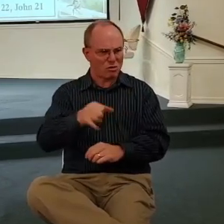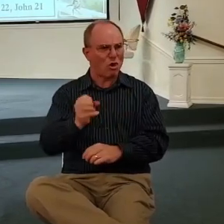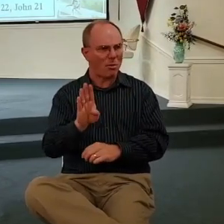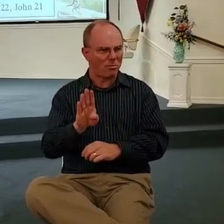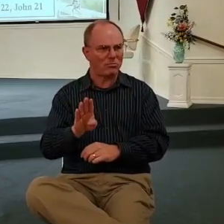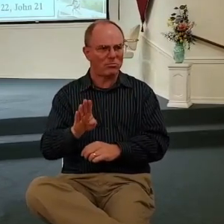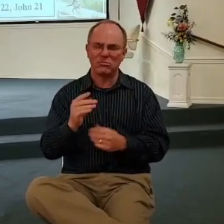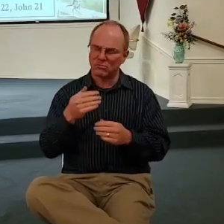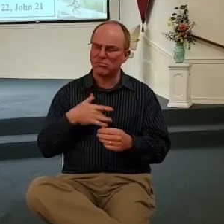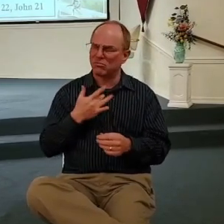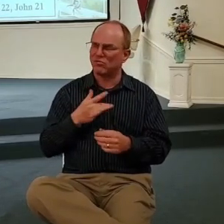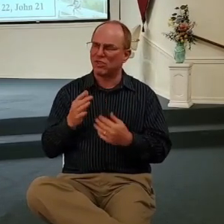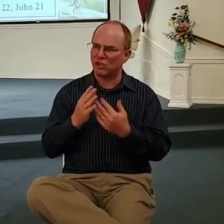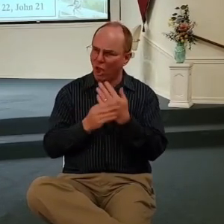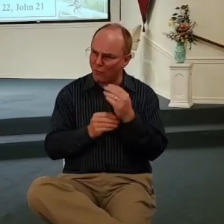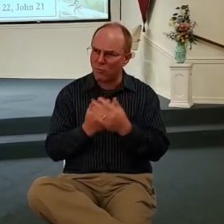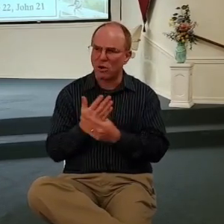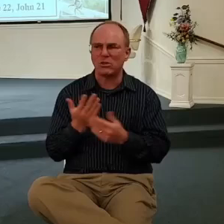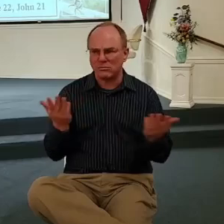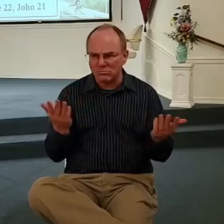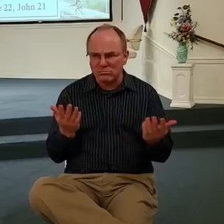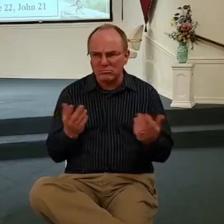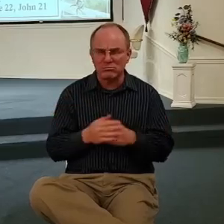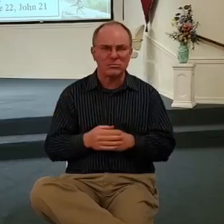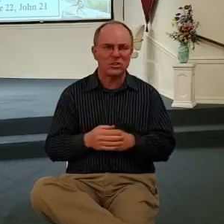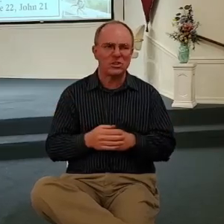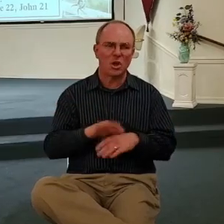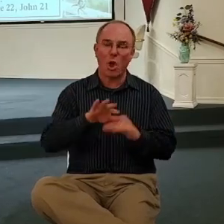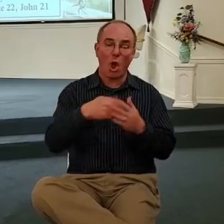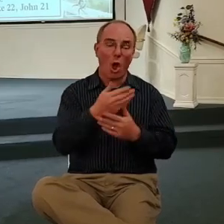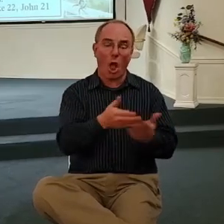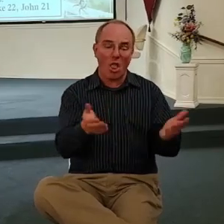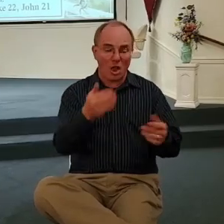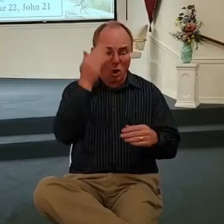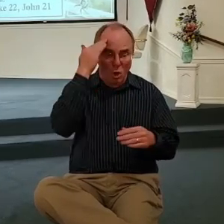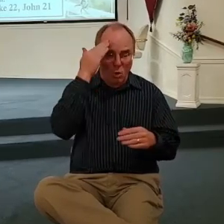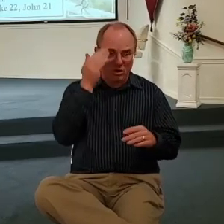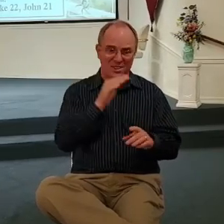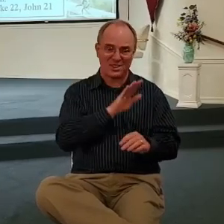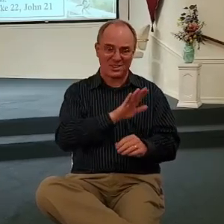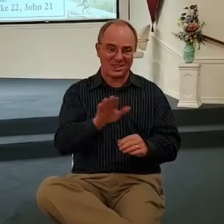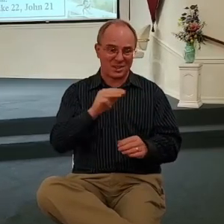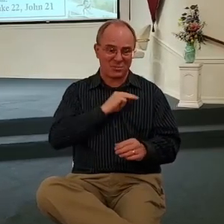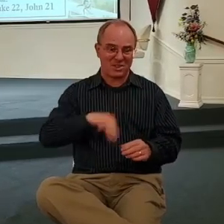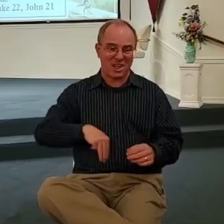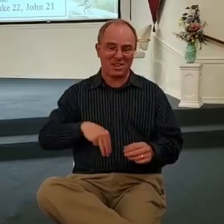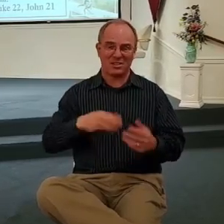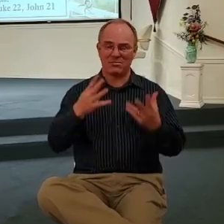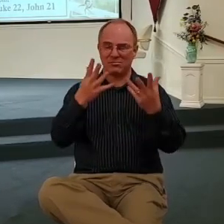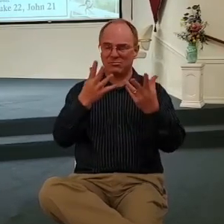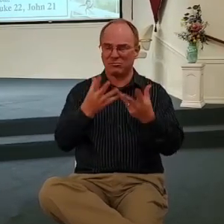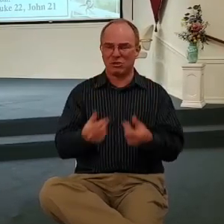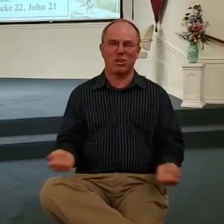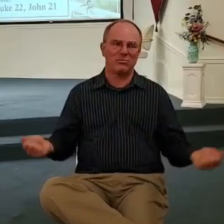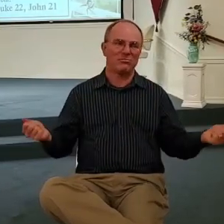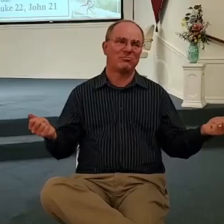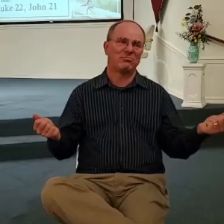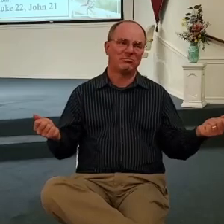All they knew was their Messiah was gone. What else was there to do?